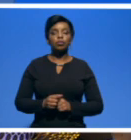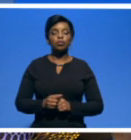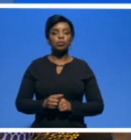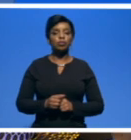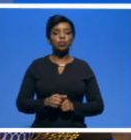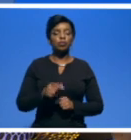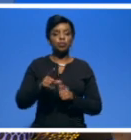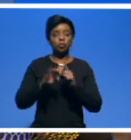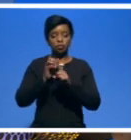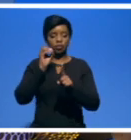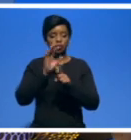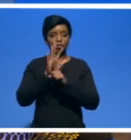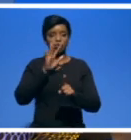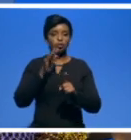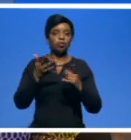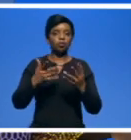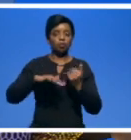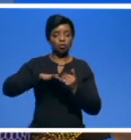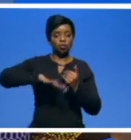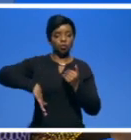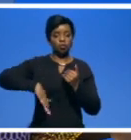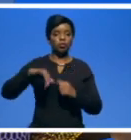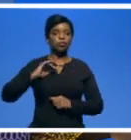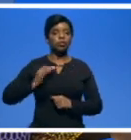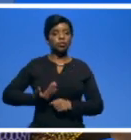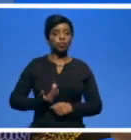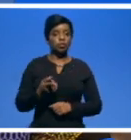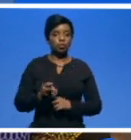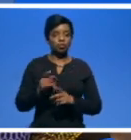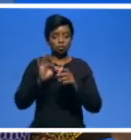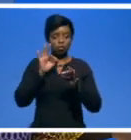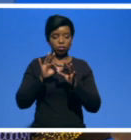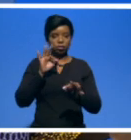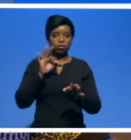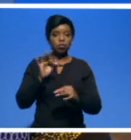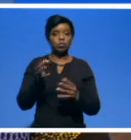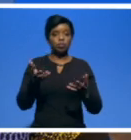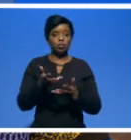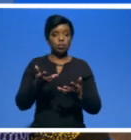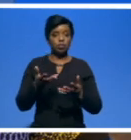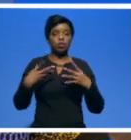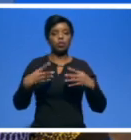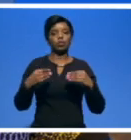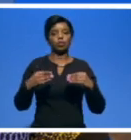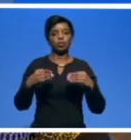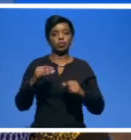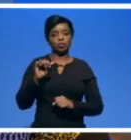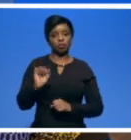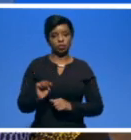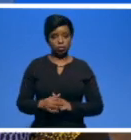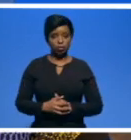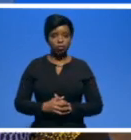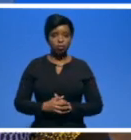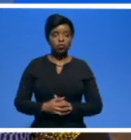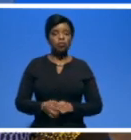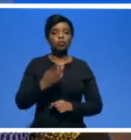this exclusion of women, in particular the business in Sabon. Kihuri, you would